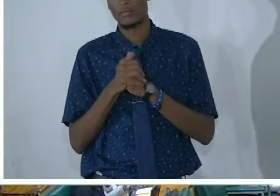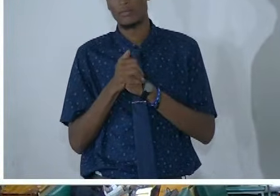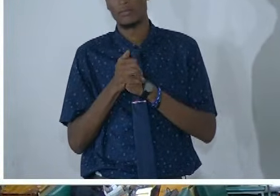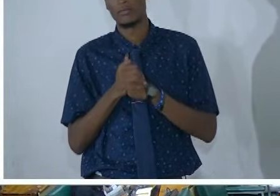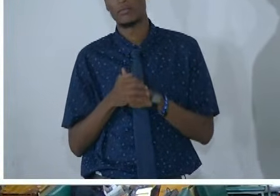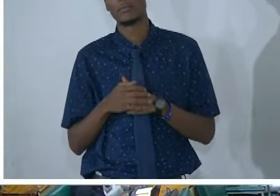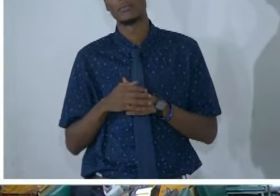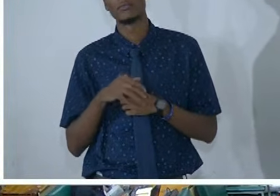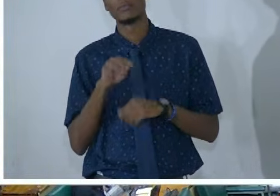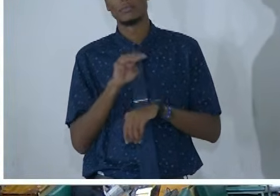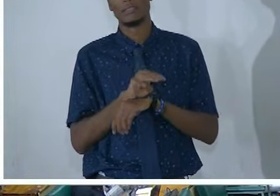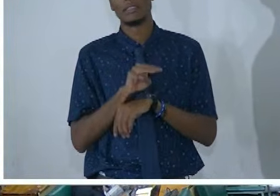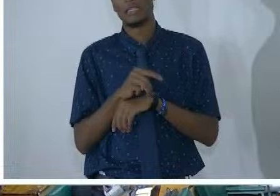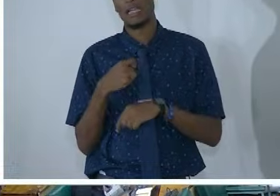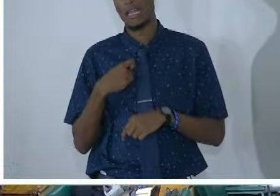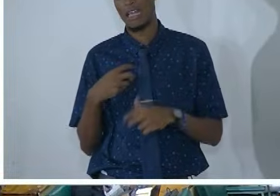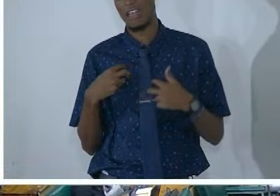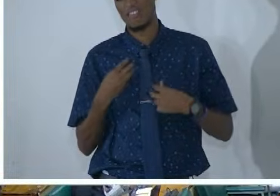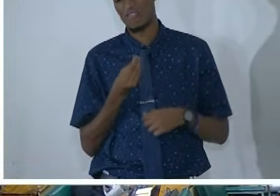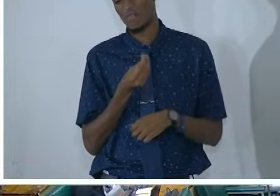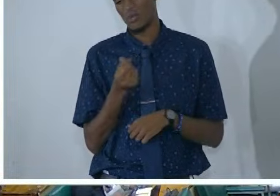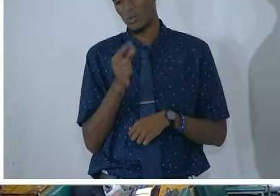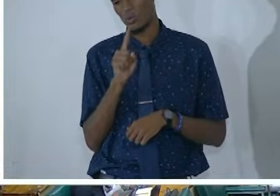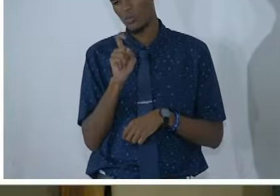Minister, I have a few questions. Firstly,